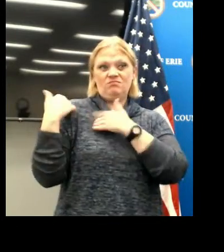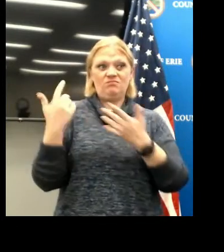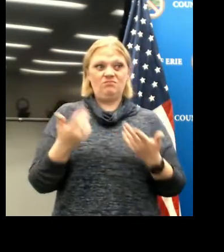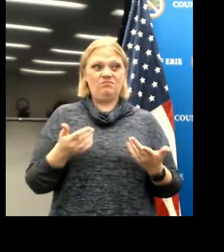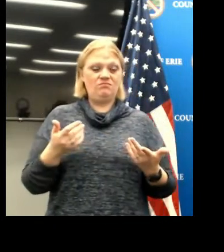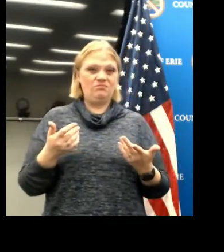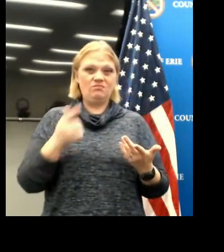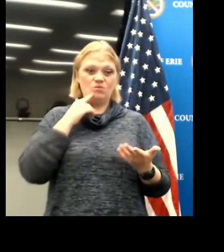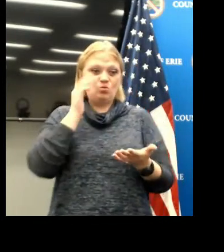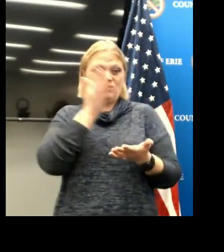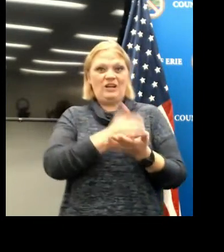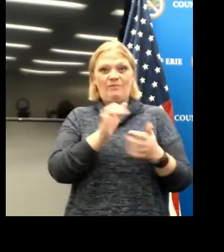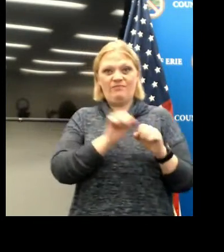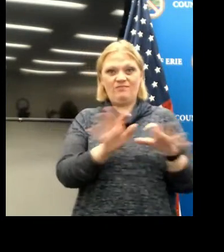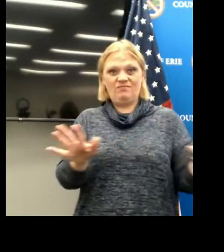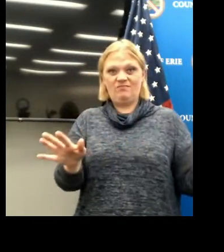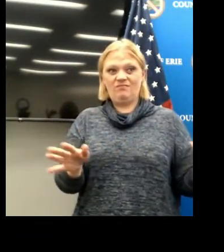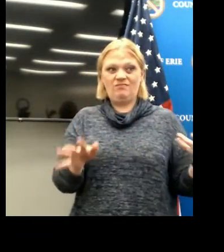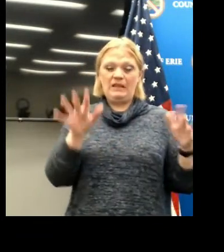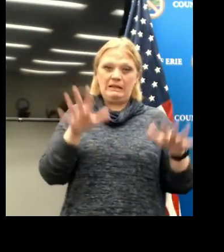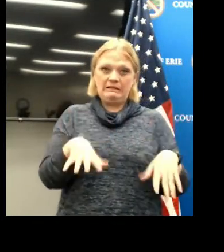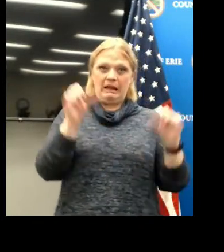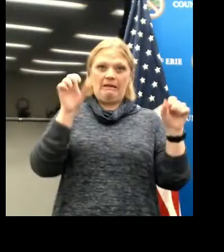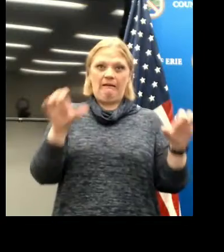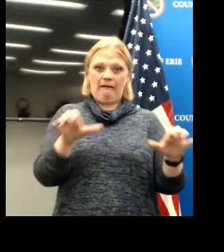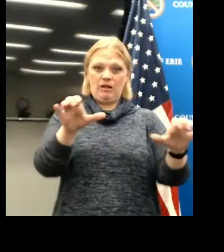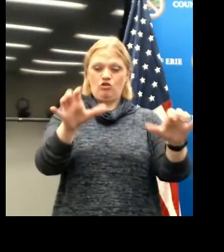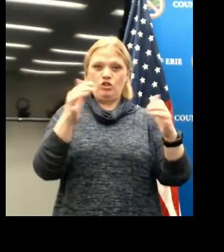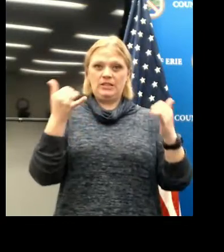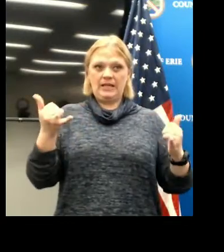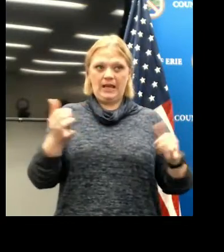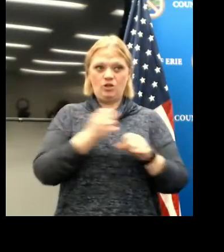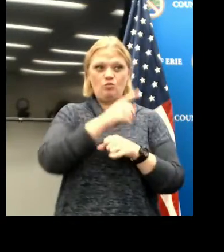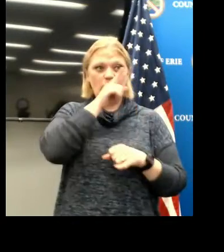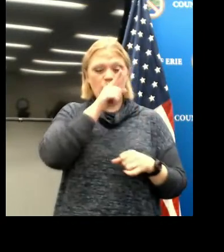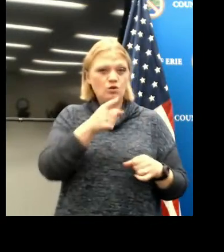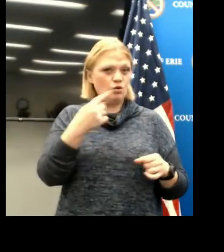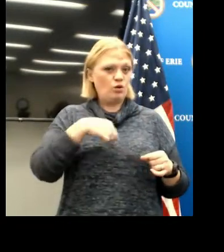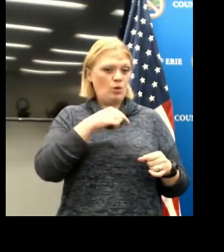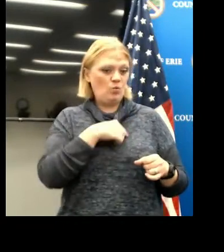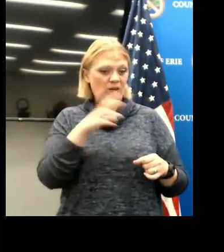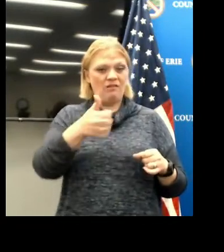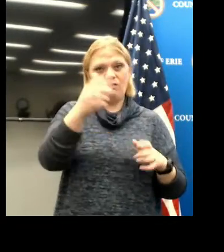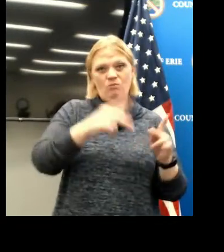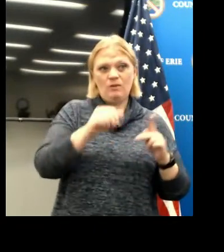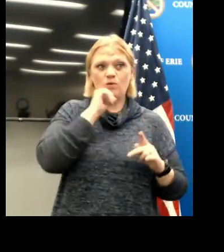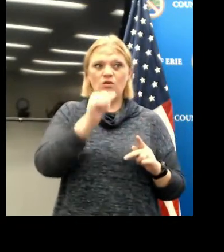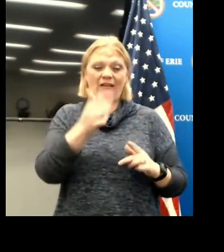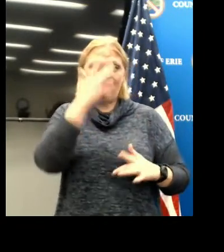tide by taking the actions today to ensure that we and others don't get sick tomorrow.